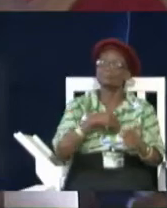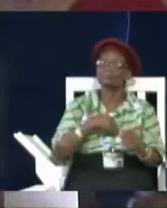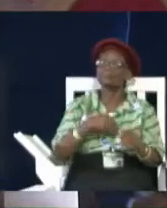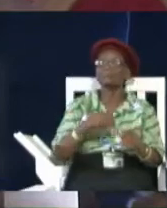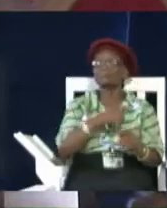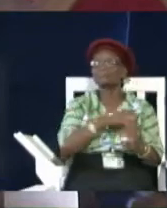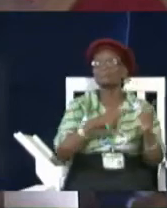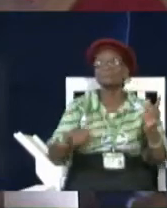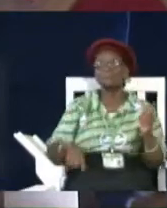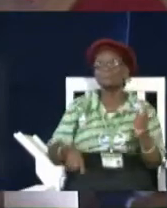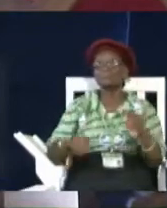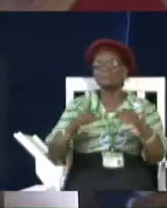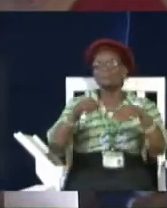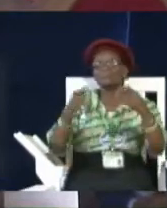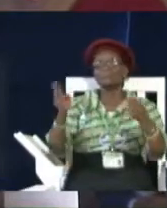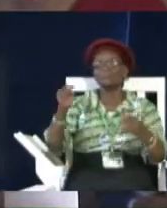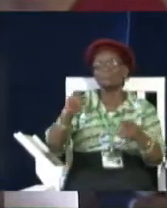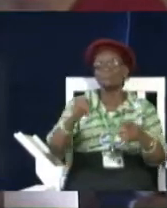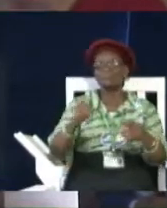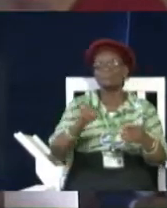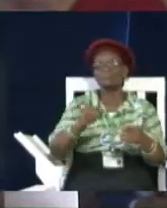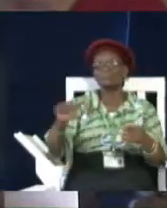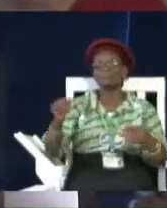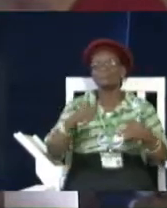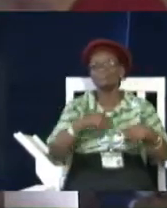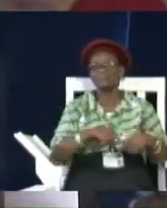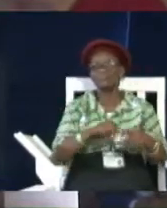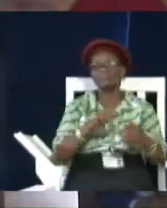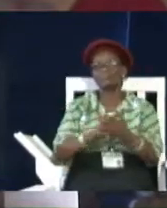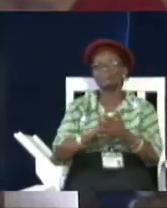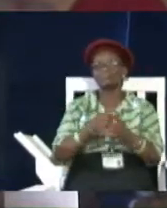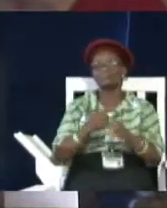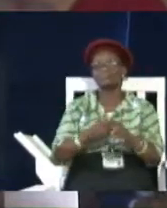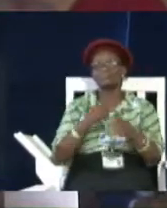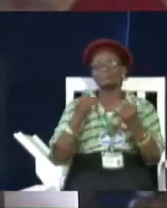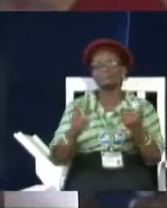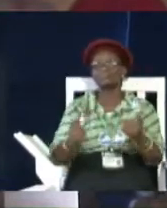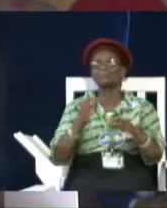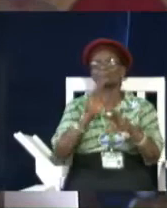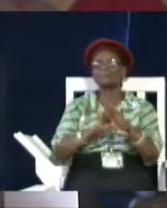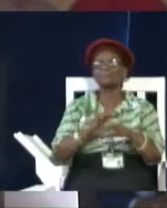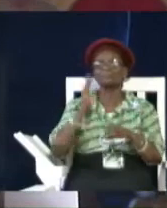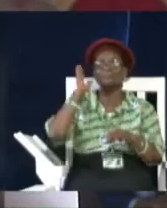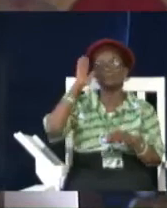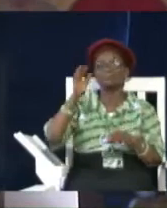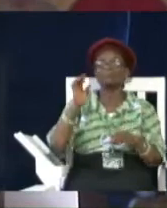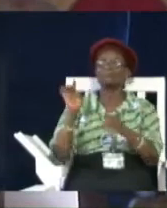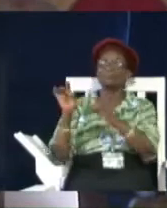And give them a heart that from now on we hate sin.